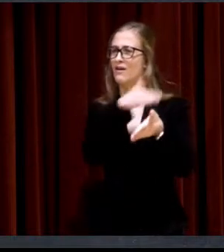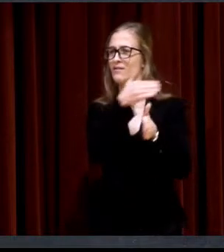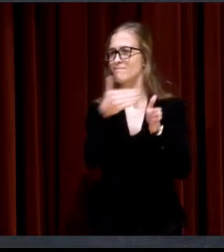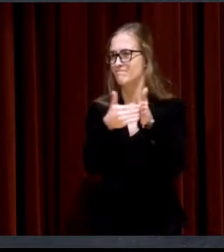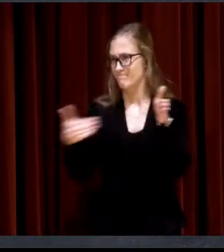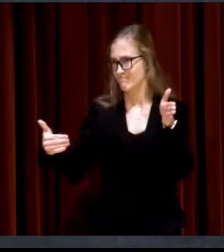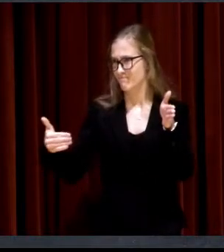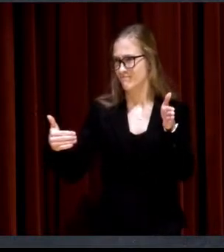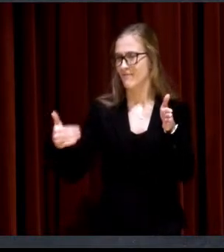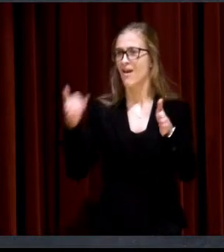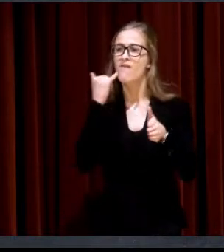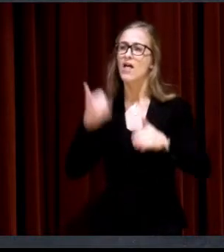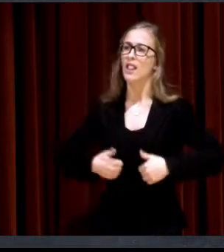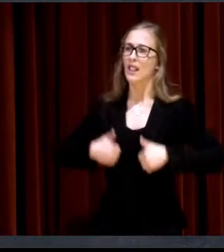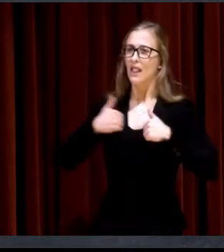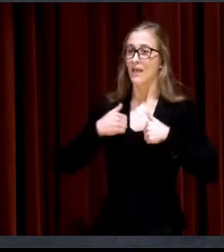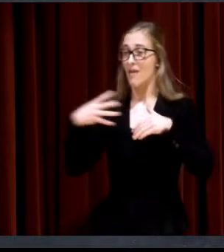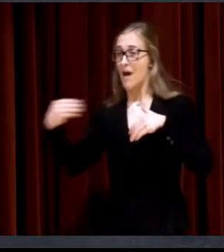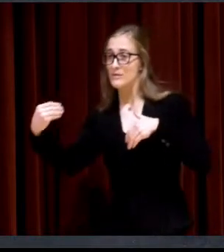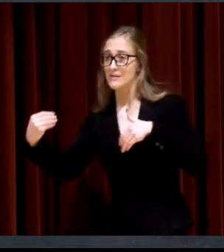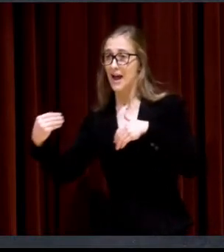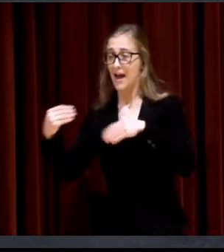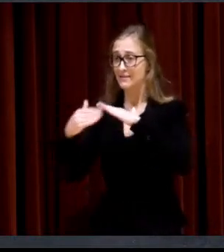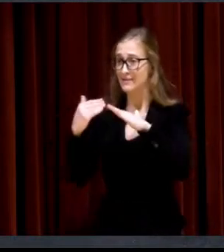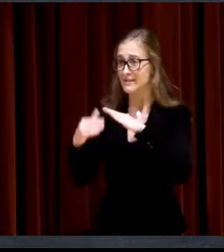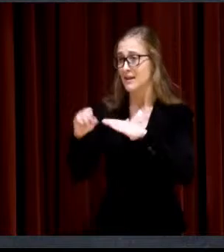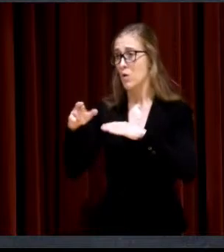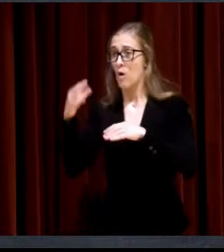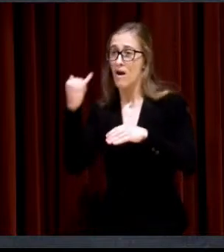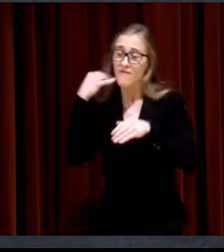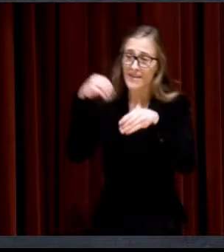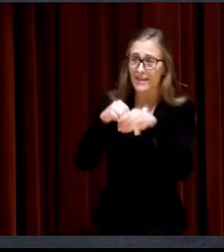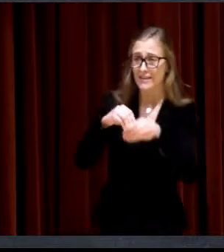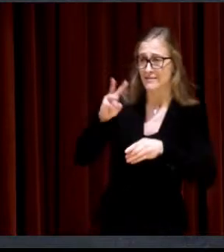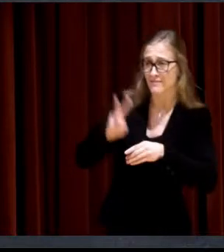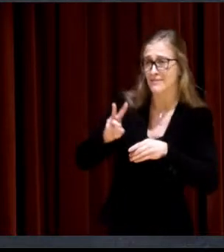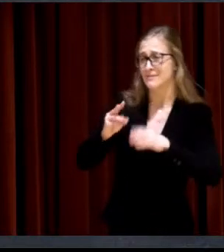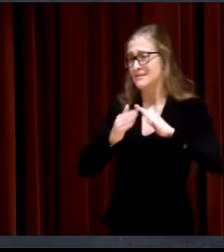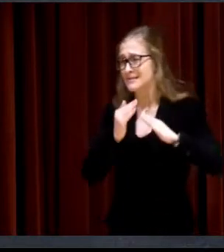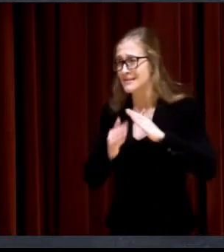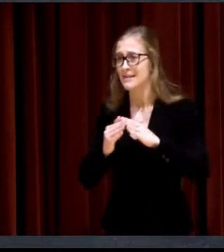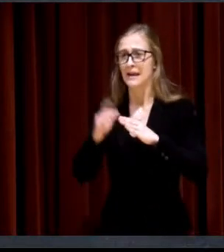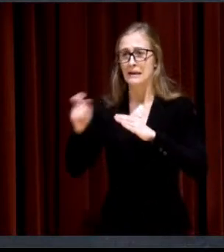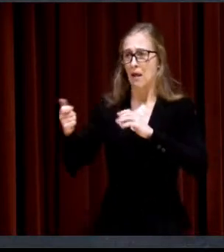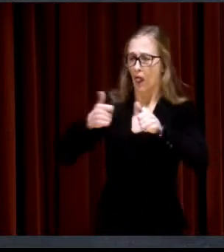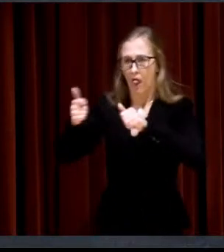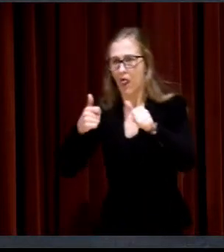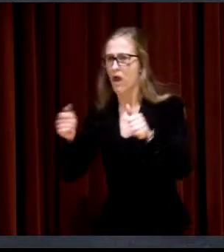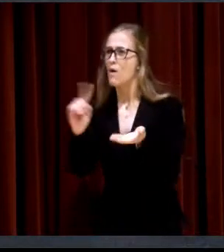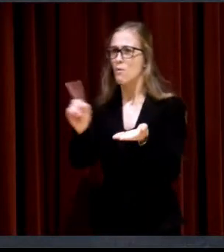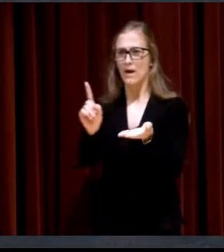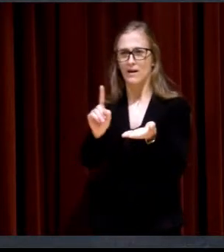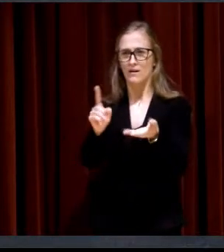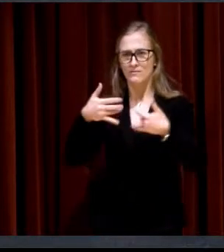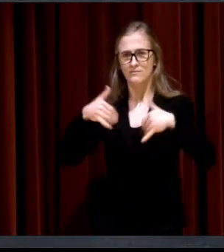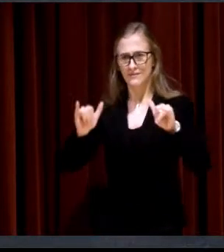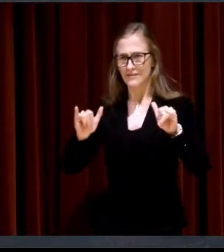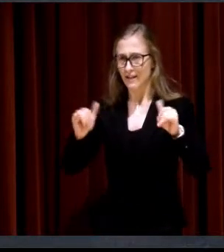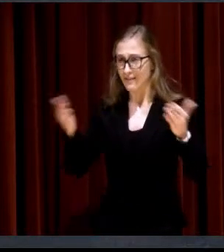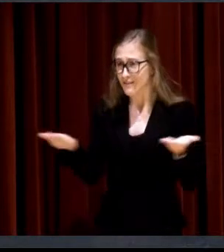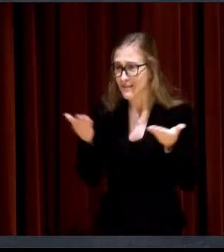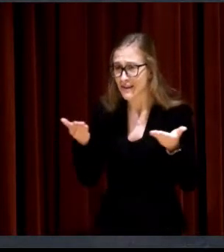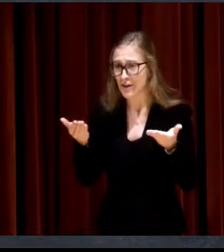lived in the suburbs and had to go to the city, whether you lived in the city and had to go to the suburbs, where are they? Are they still living in